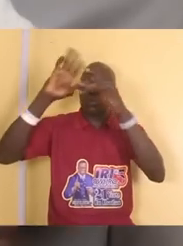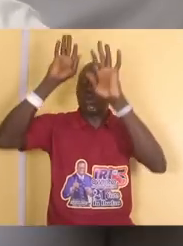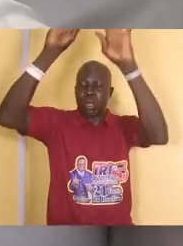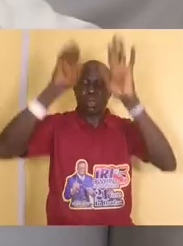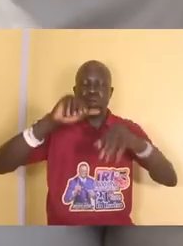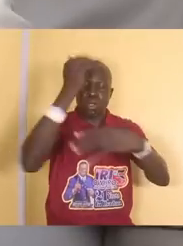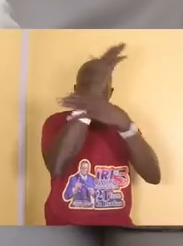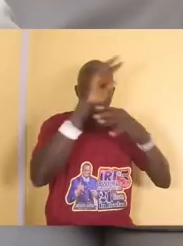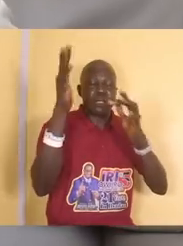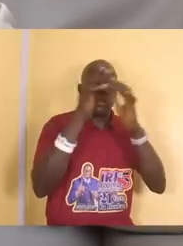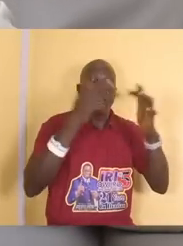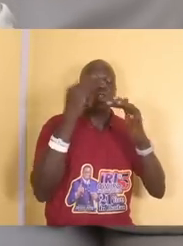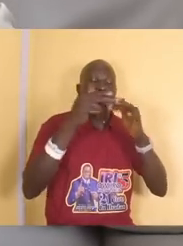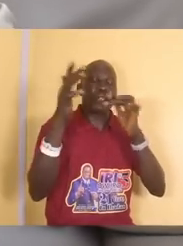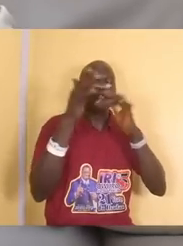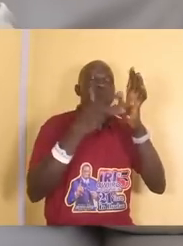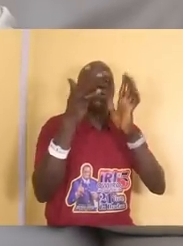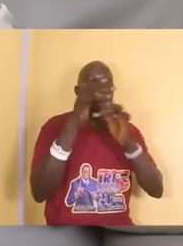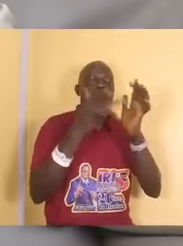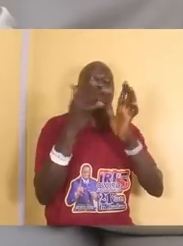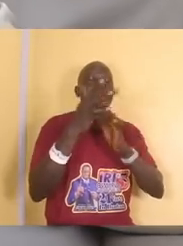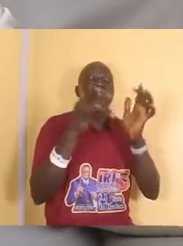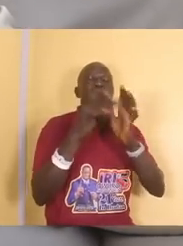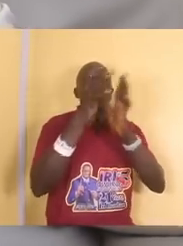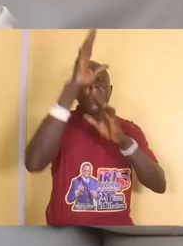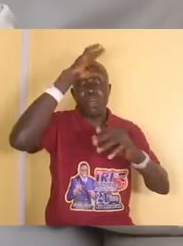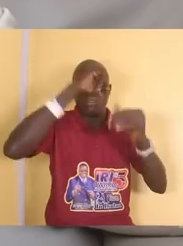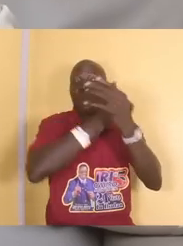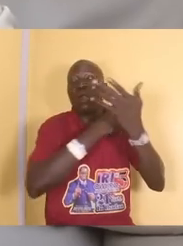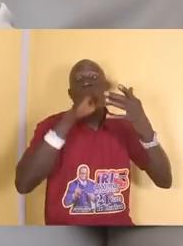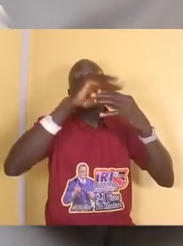Oya yọ a. Orúkọ Jésù, orúkọ Jésù, orúkọ.